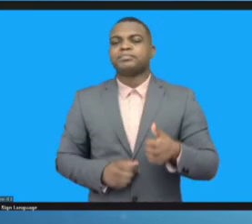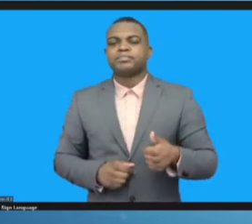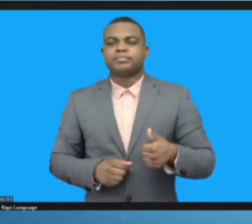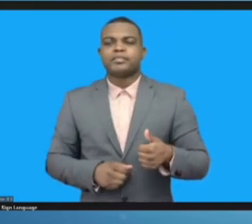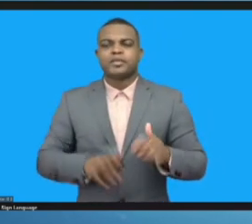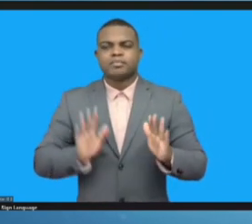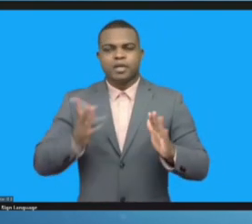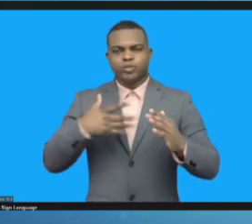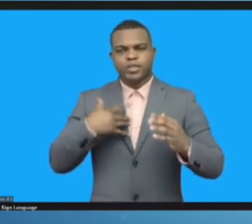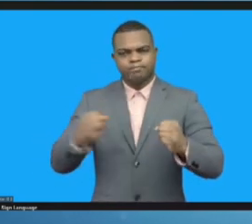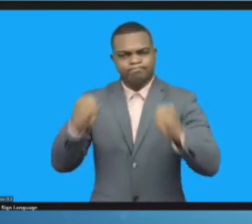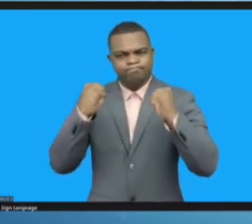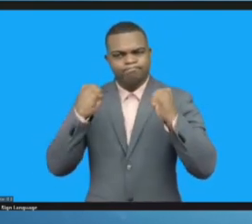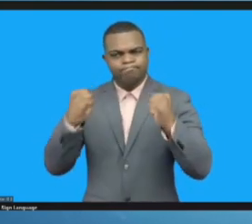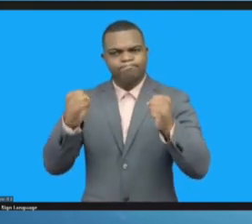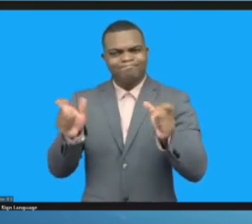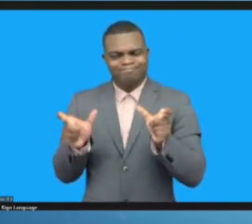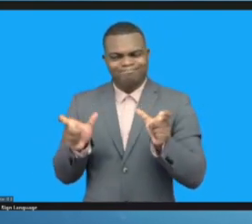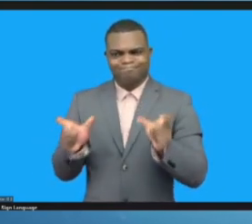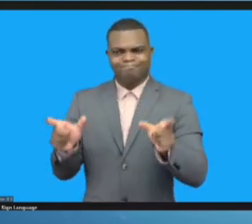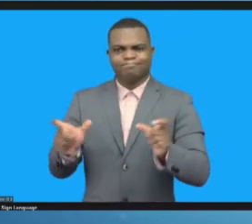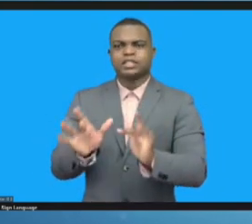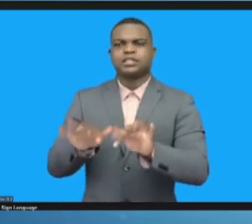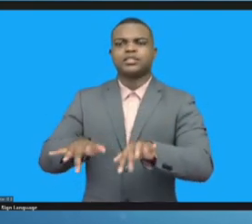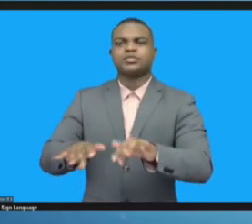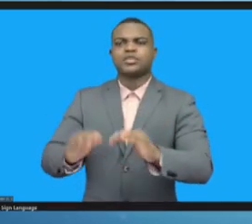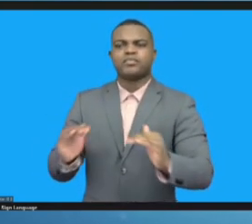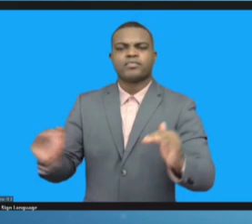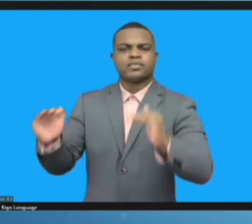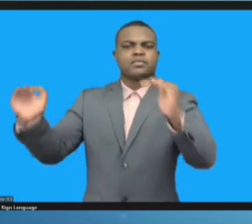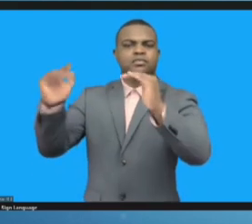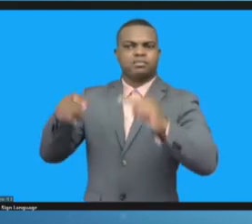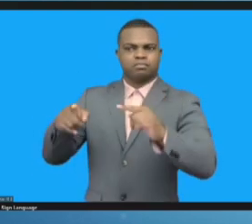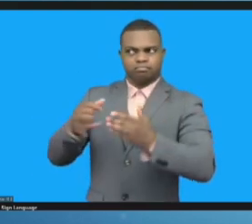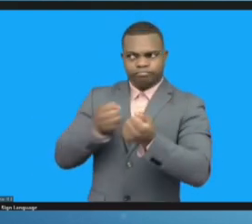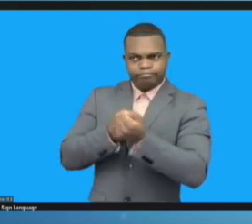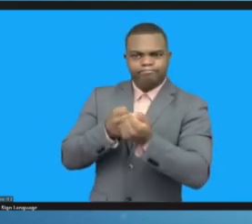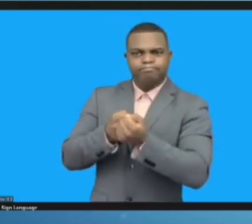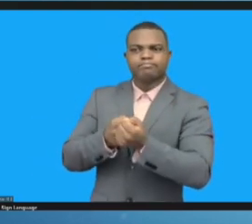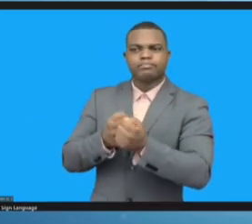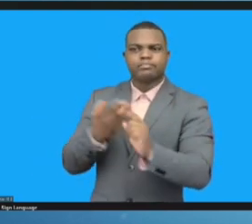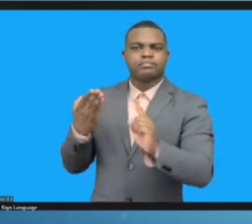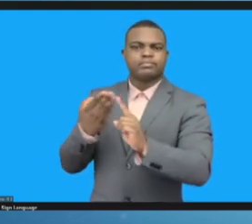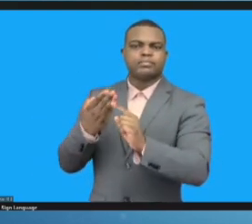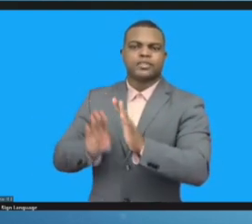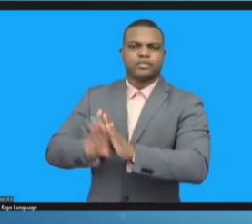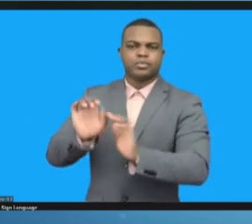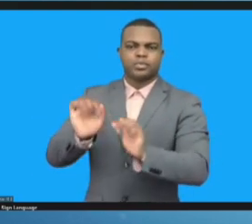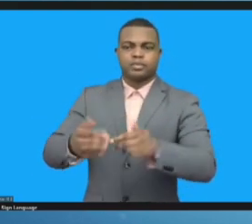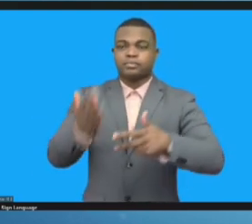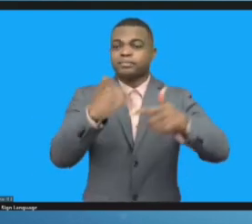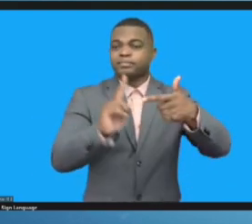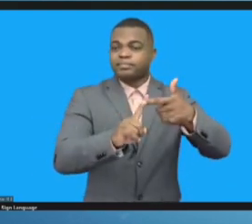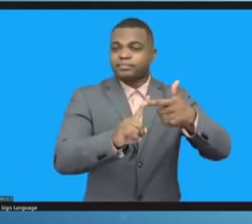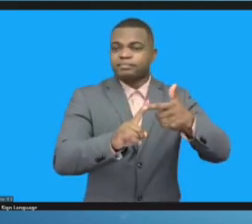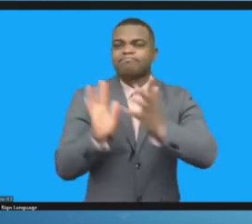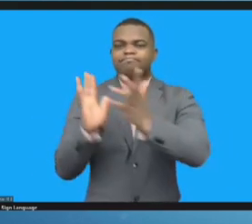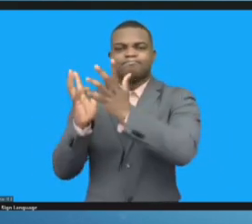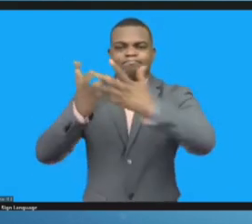and fit-for-purpose interventions are golden opportunities to create an ecosystem that enables